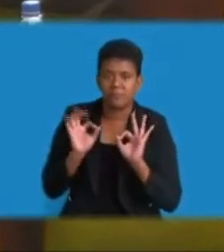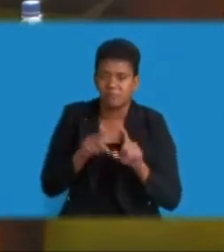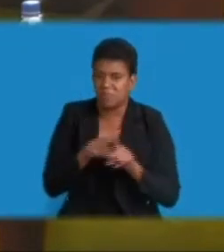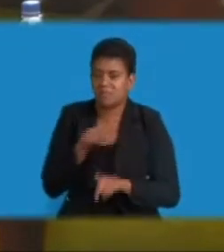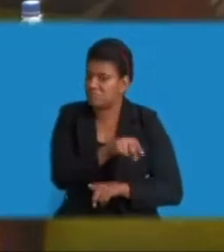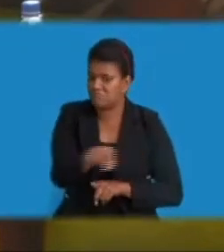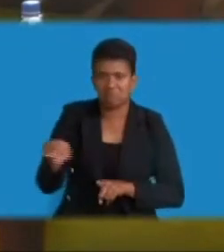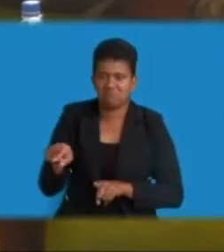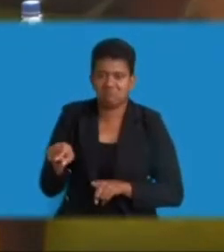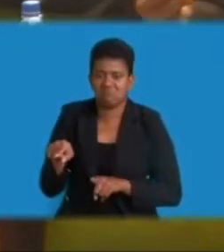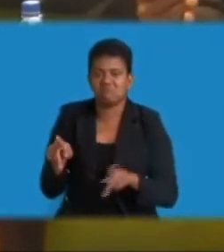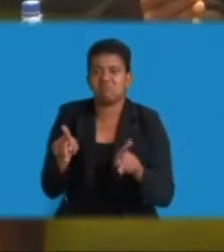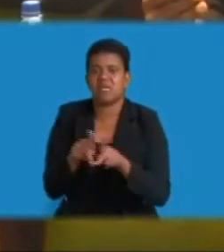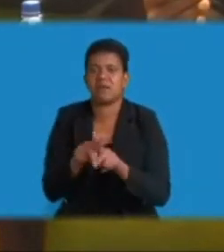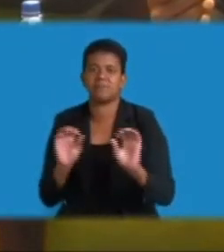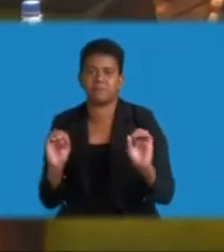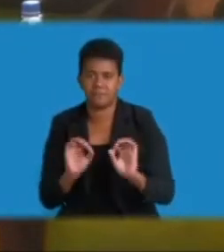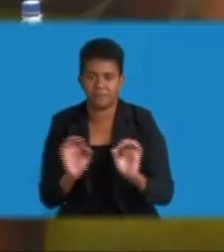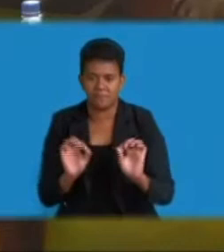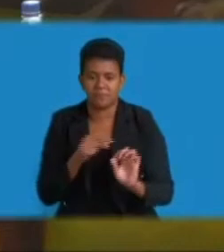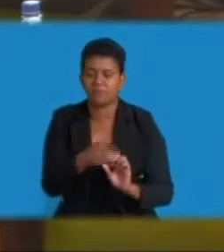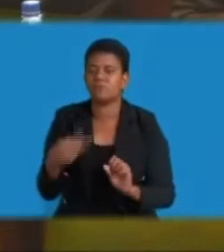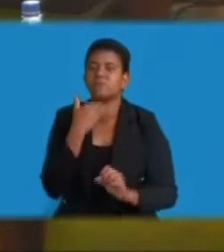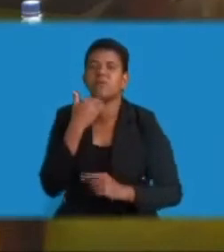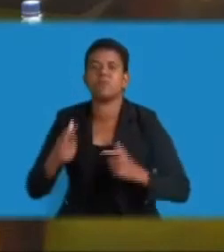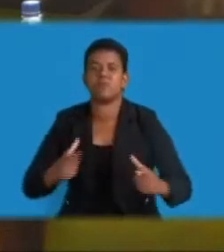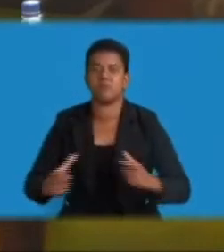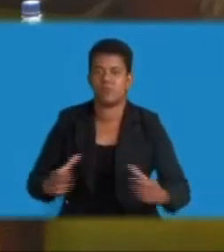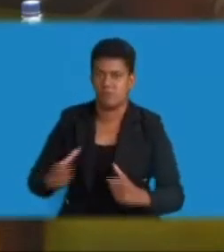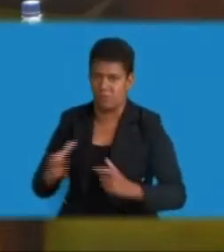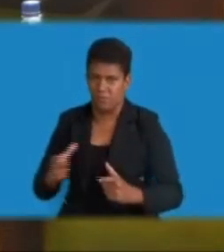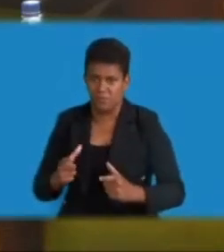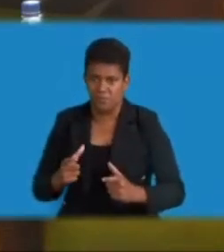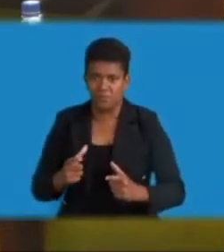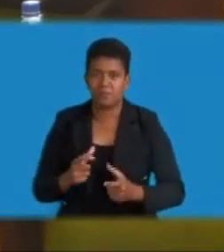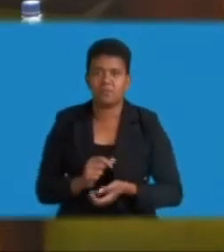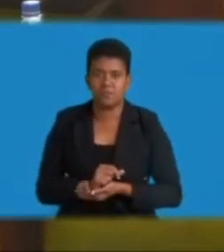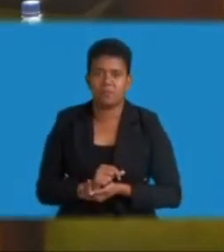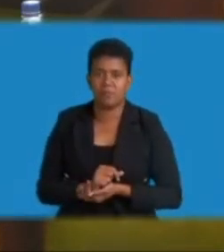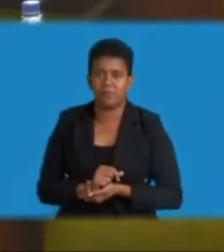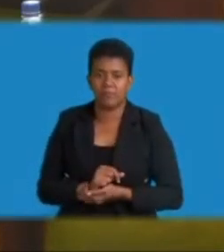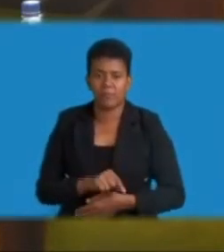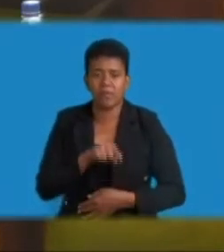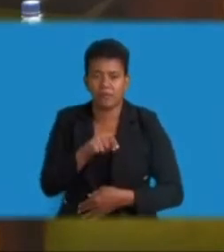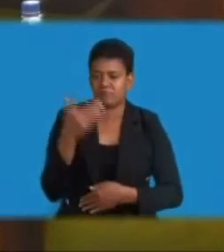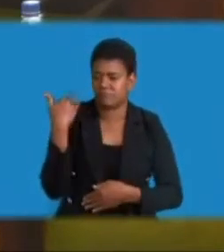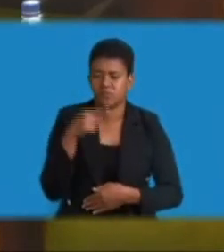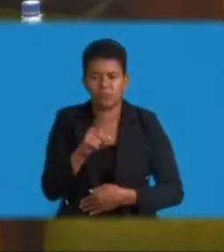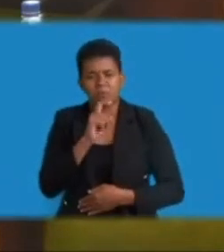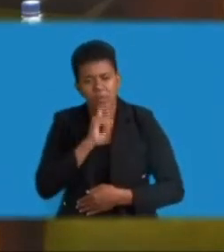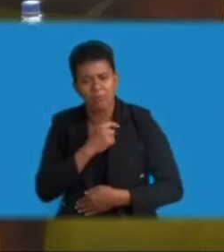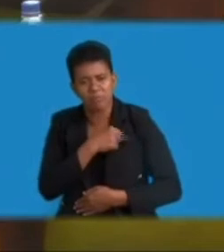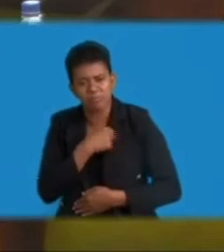a partnership. You don't have a partnership. Of course, on the very first time, you promised elections. If you had that